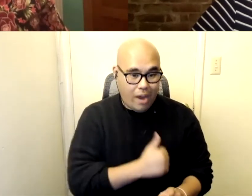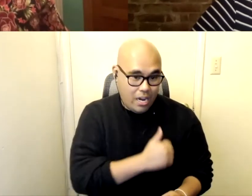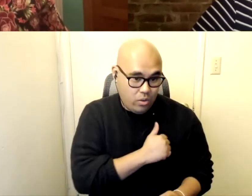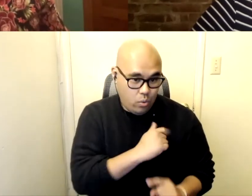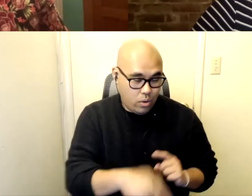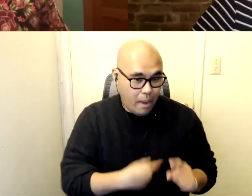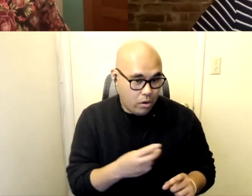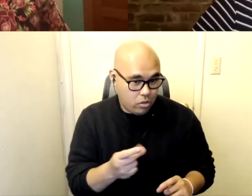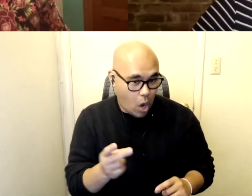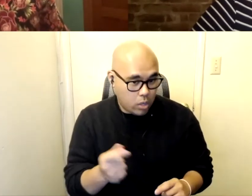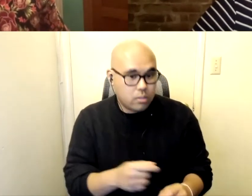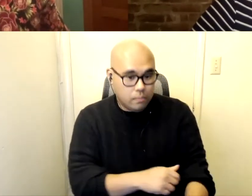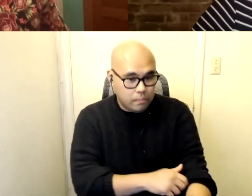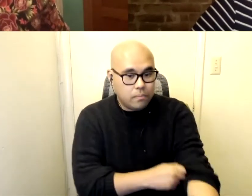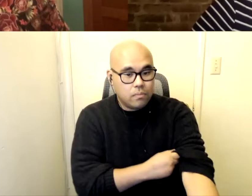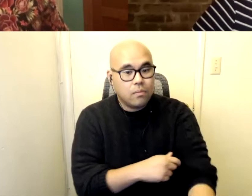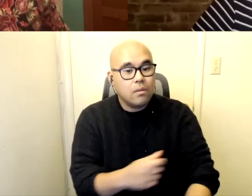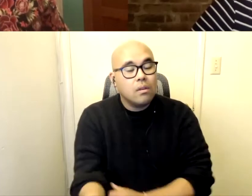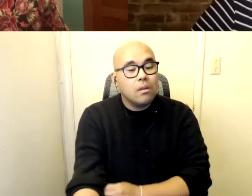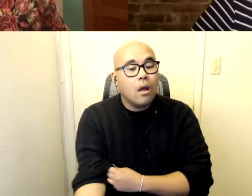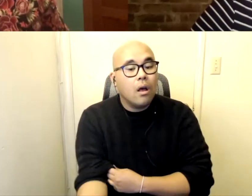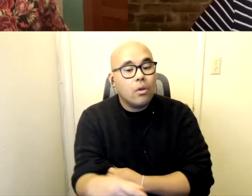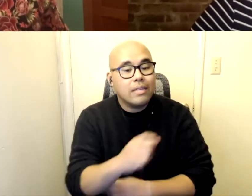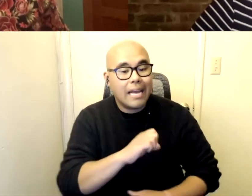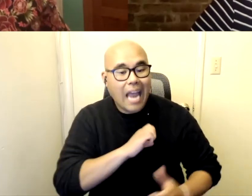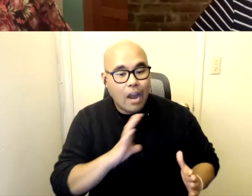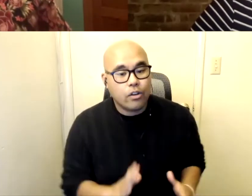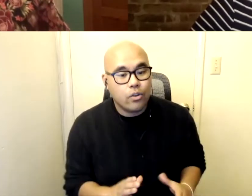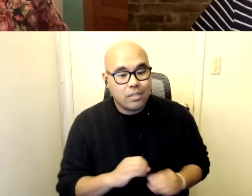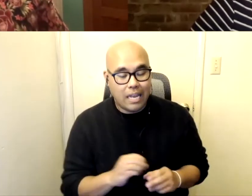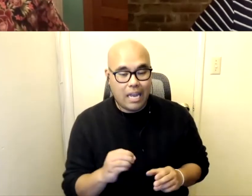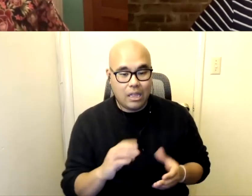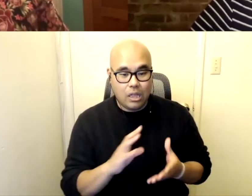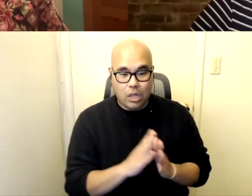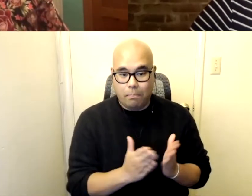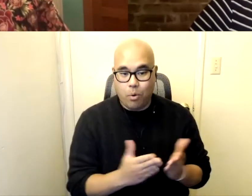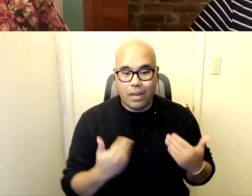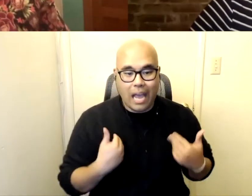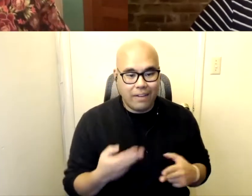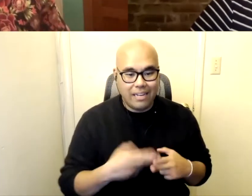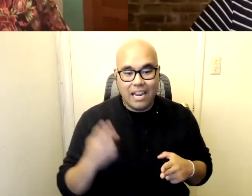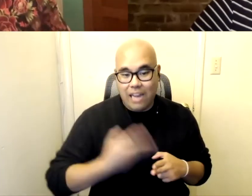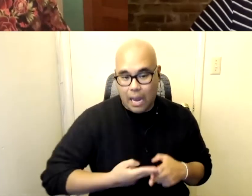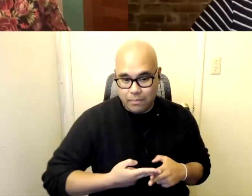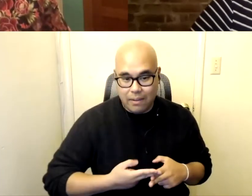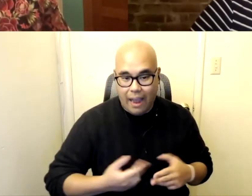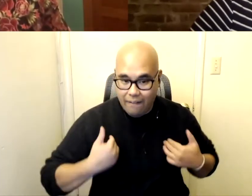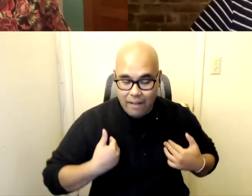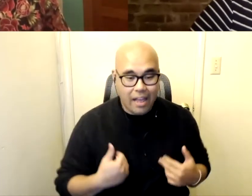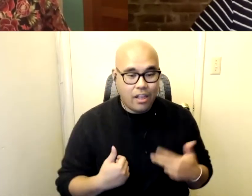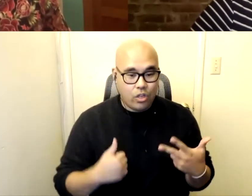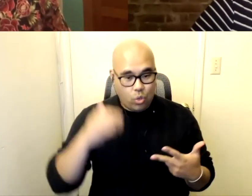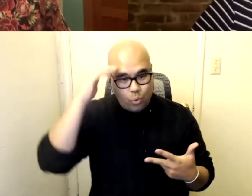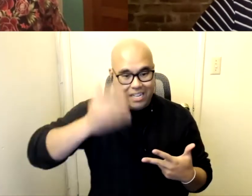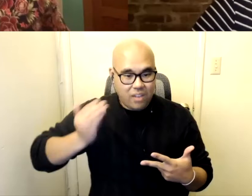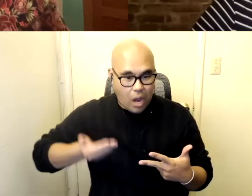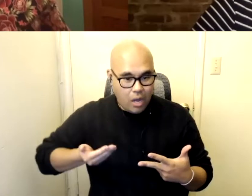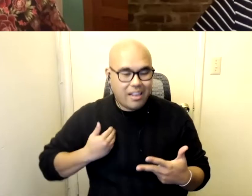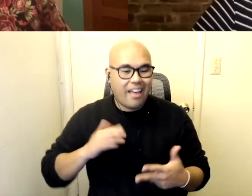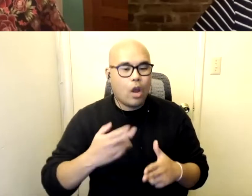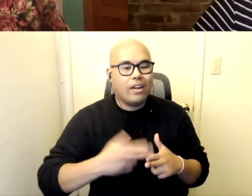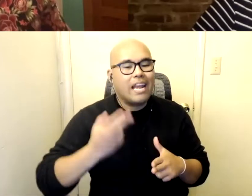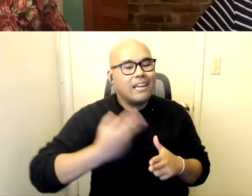is that the characters in the book have nicknames, and the three sons are nicknamed after